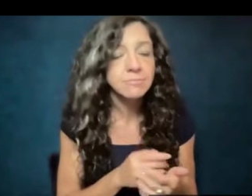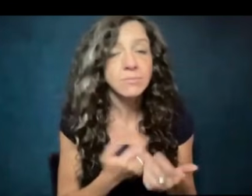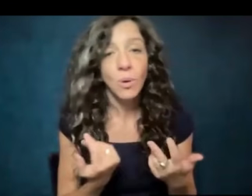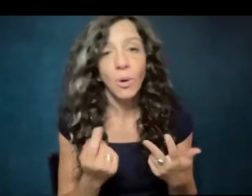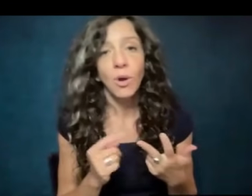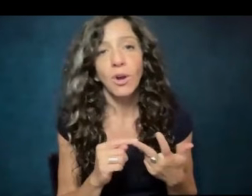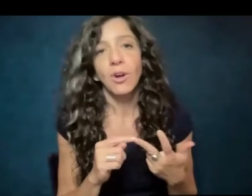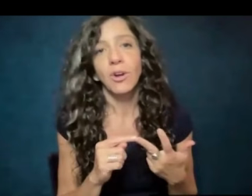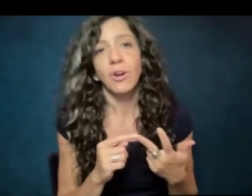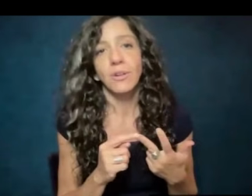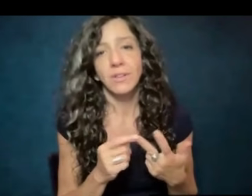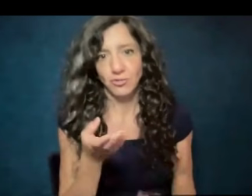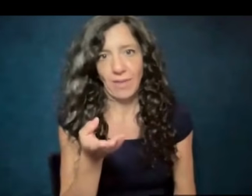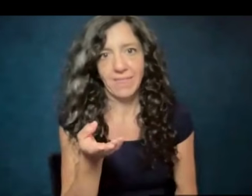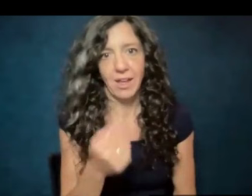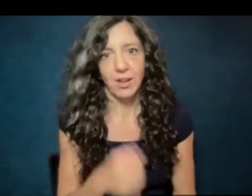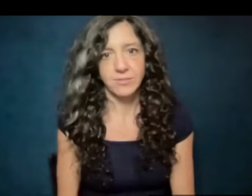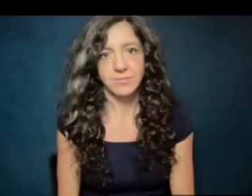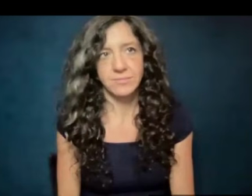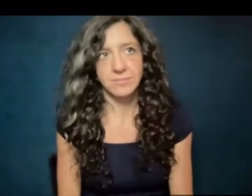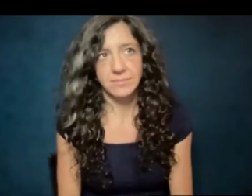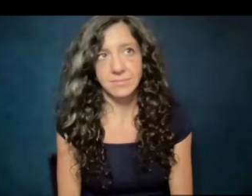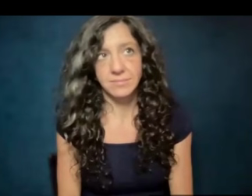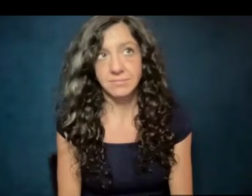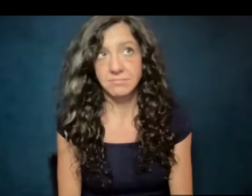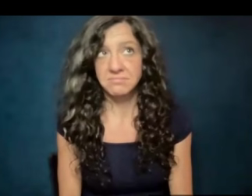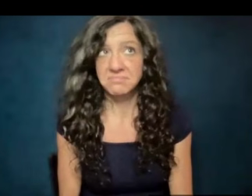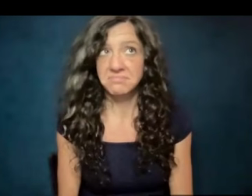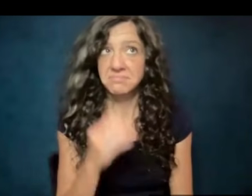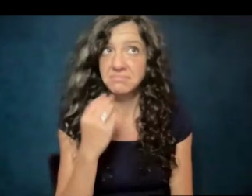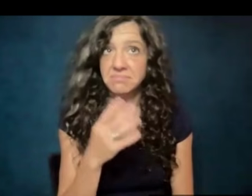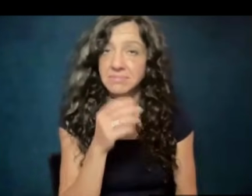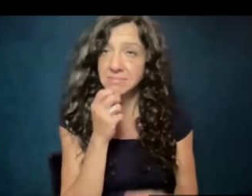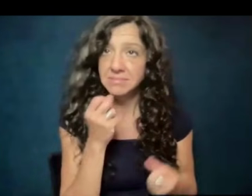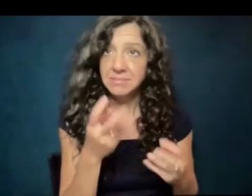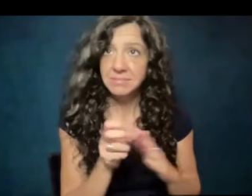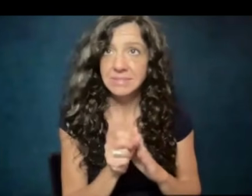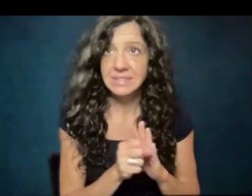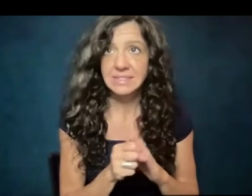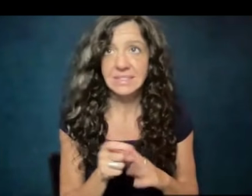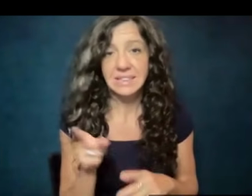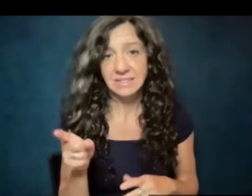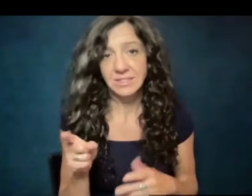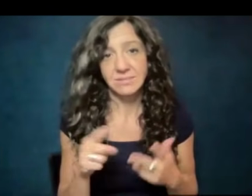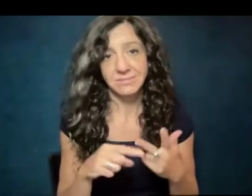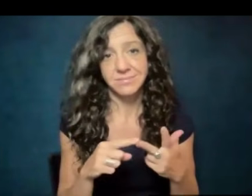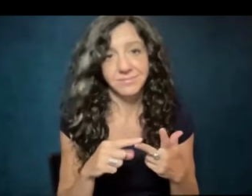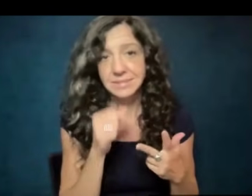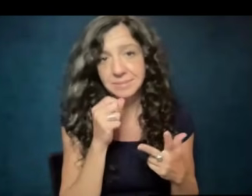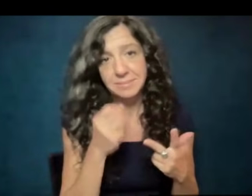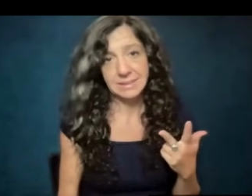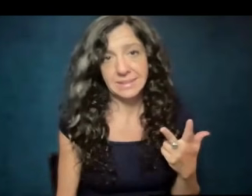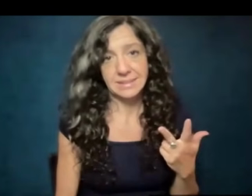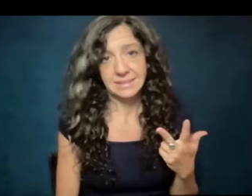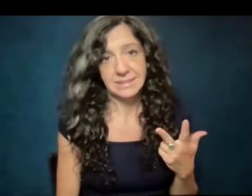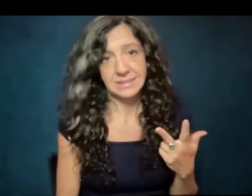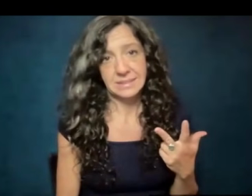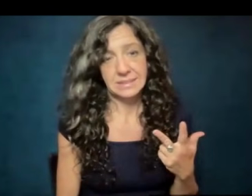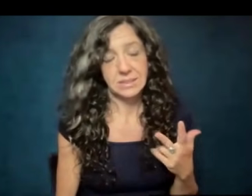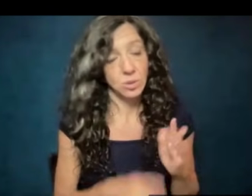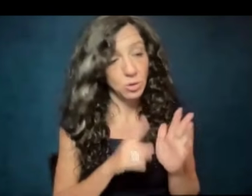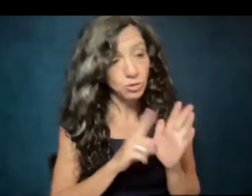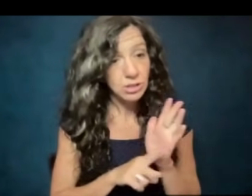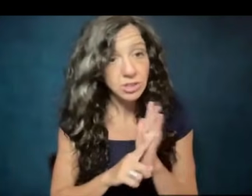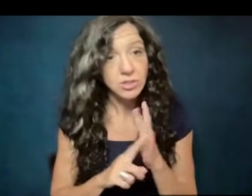or it's right in front of you. But let me tell you, not many states are out there right in front of you. So even doing the research for this stuff